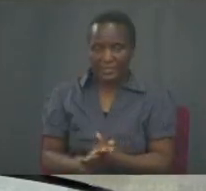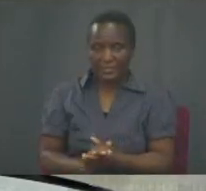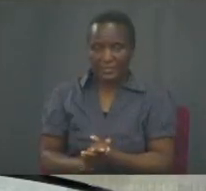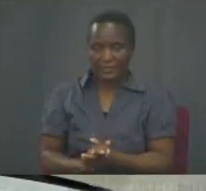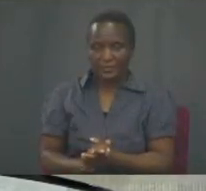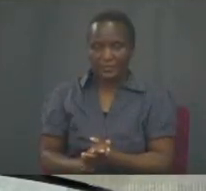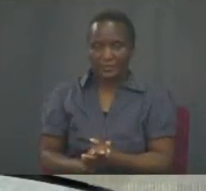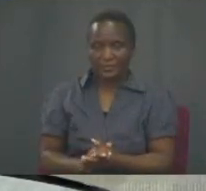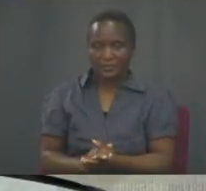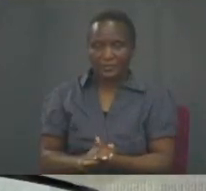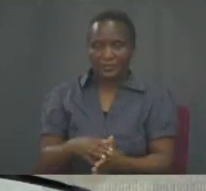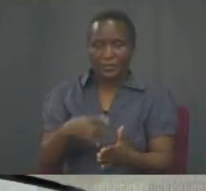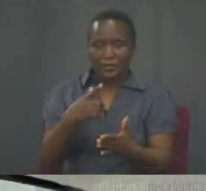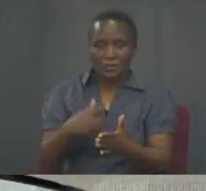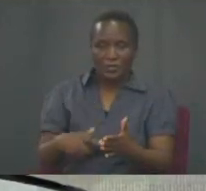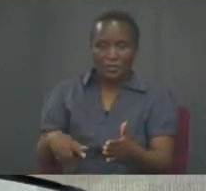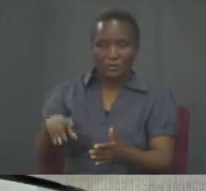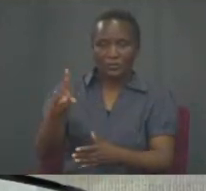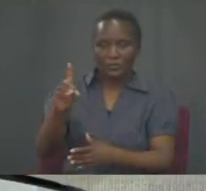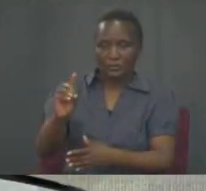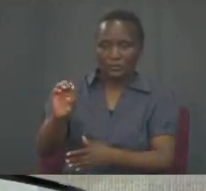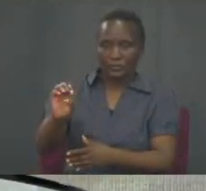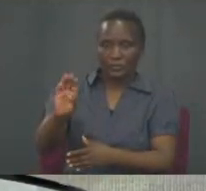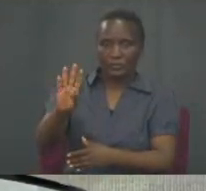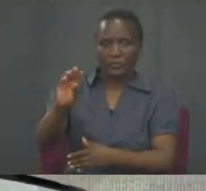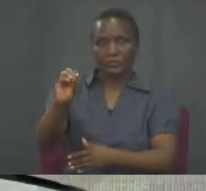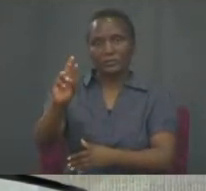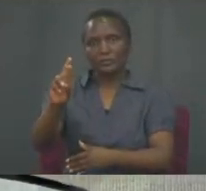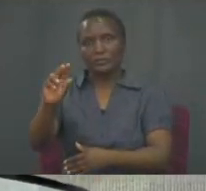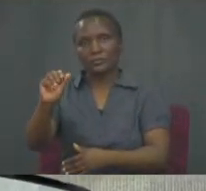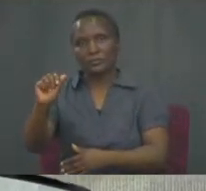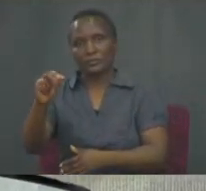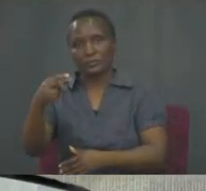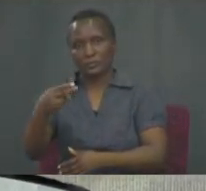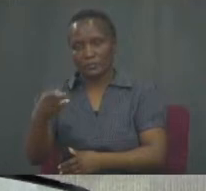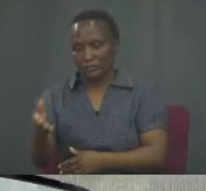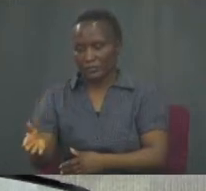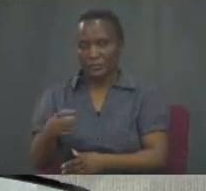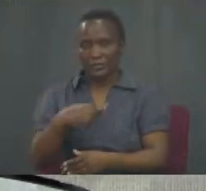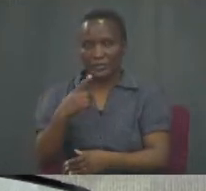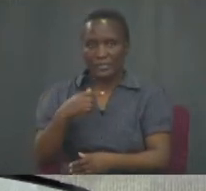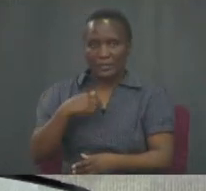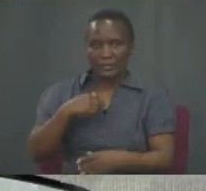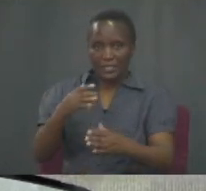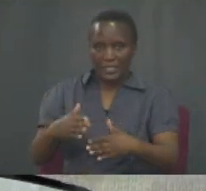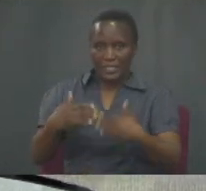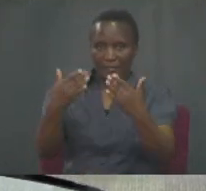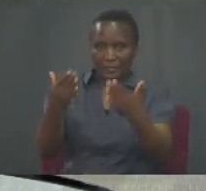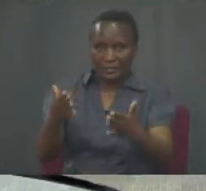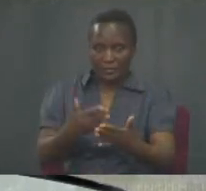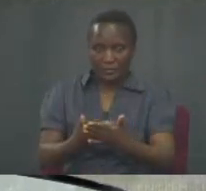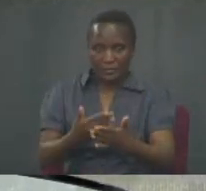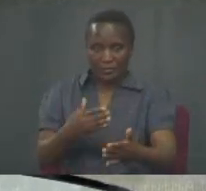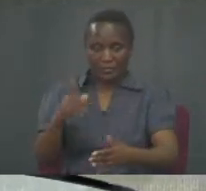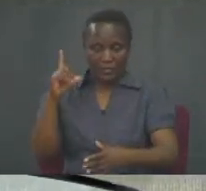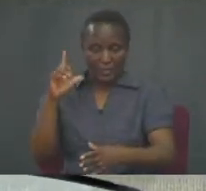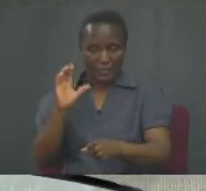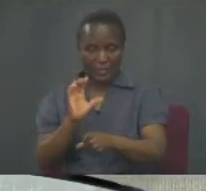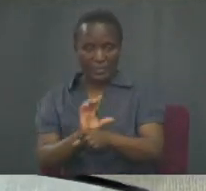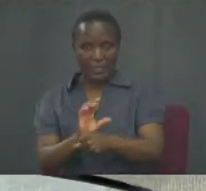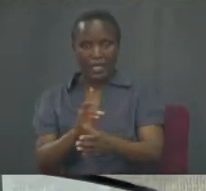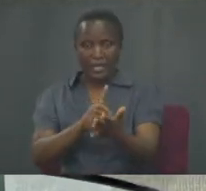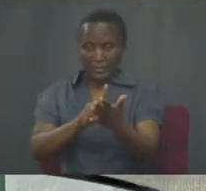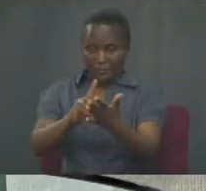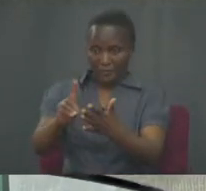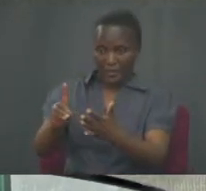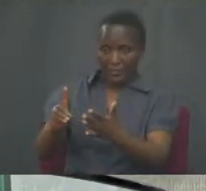So what Deborah is saying is, I'm presenting before Lavington Church a divine warrior. And what this divine warrior does